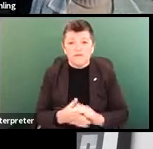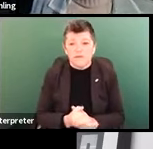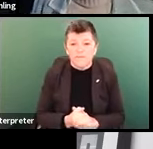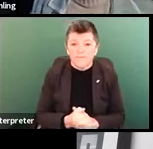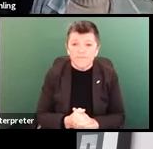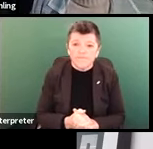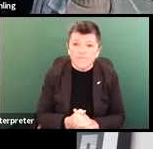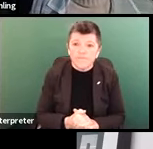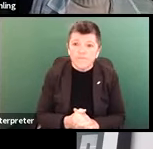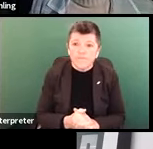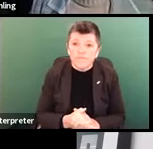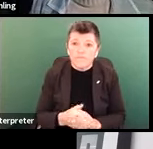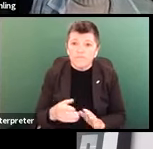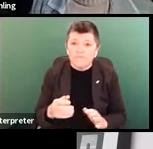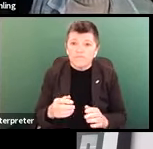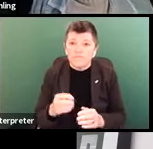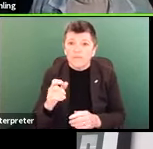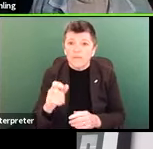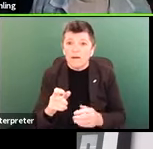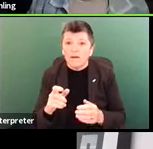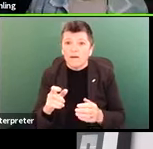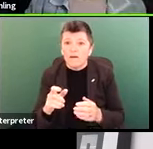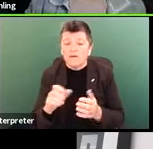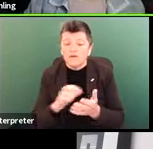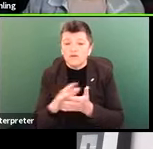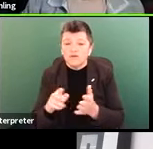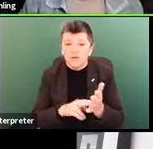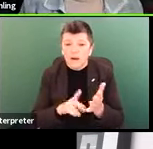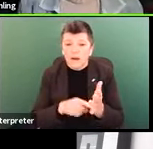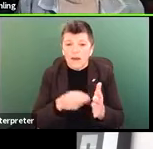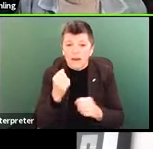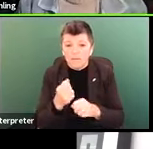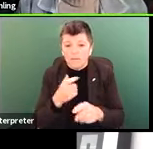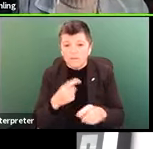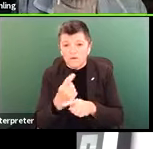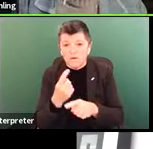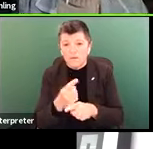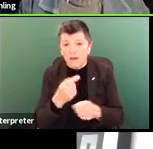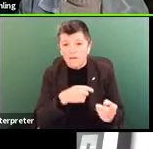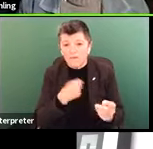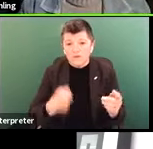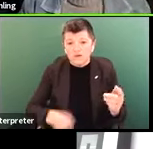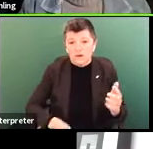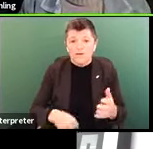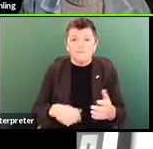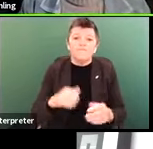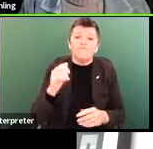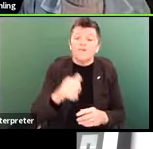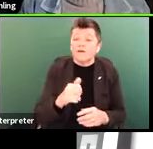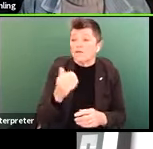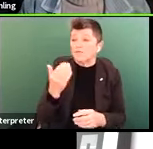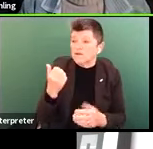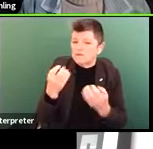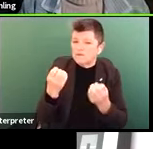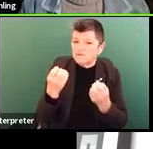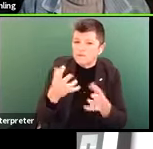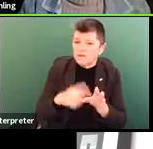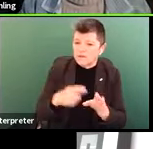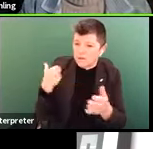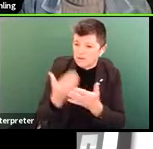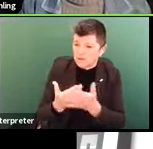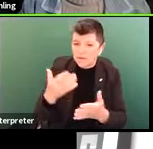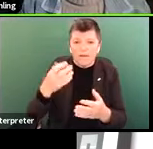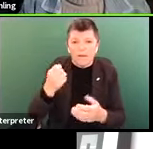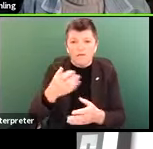about transparency in China? Yes. In recent decade, the government,